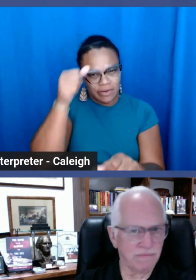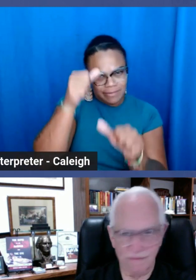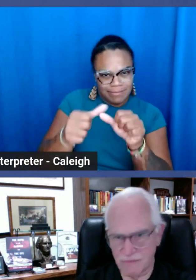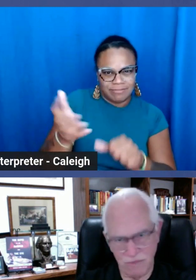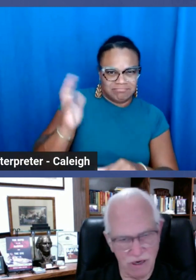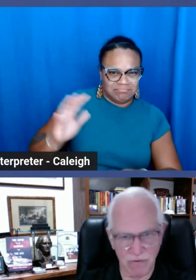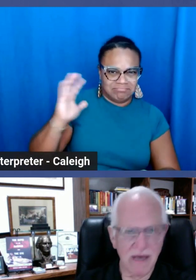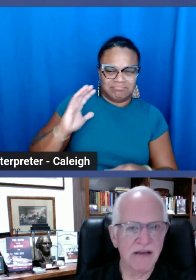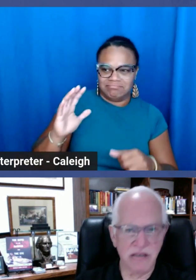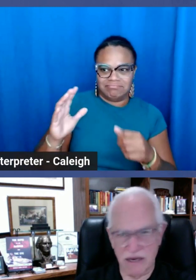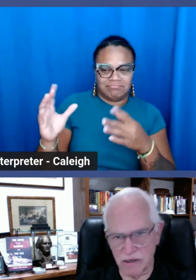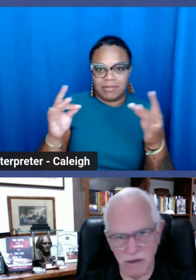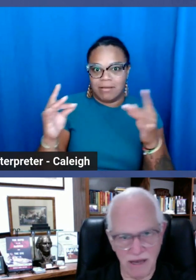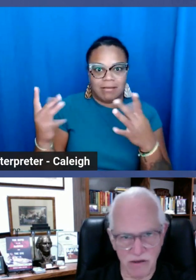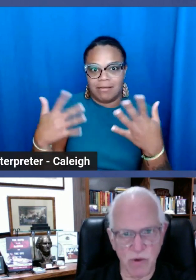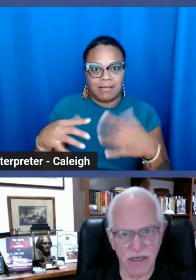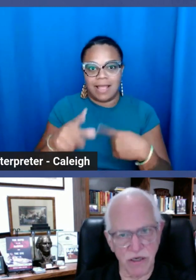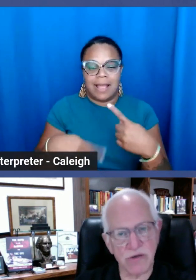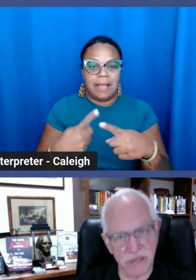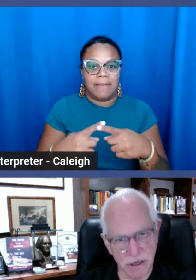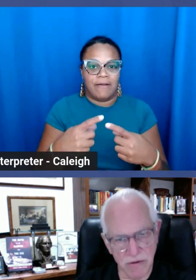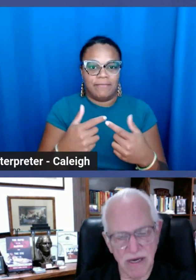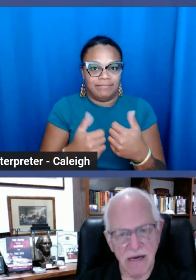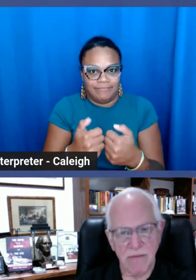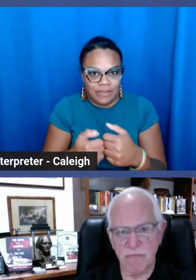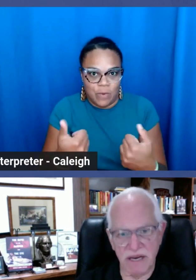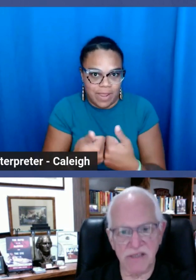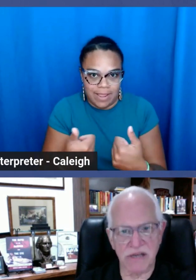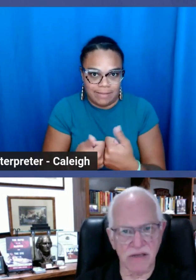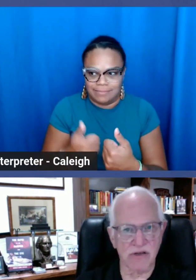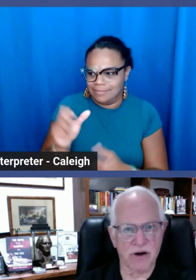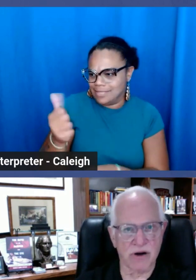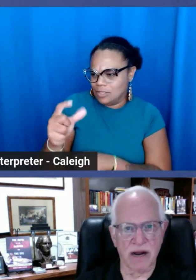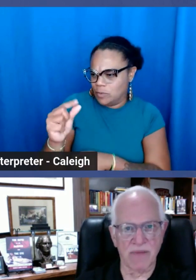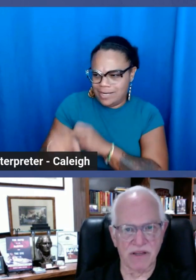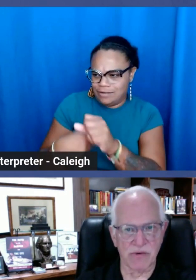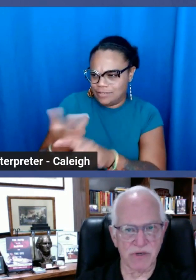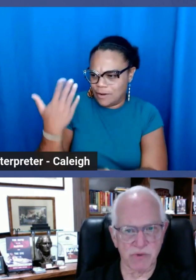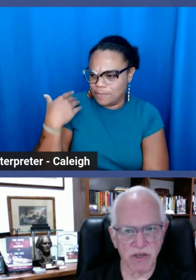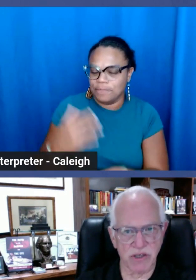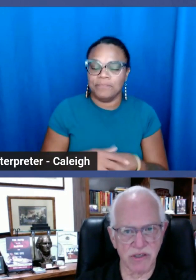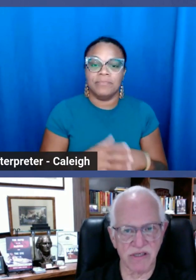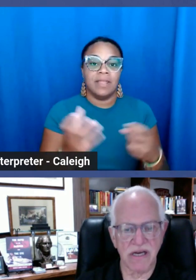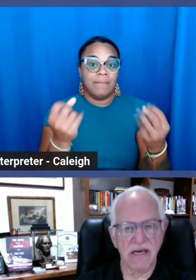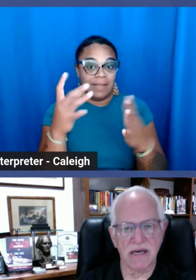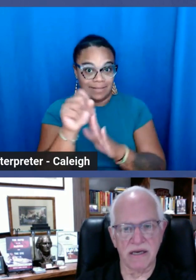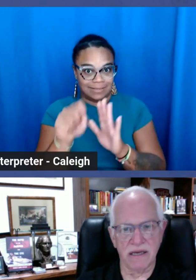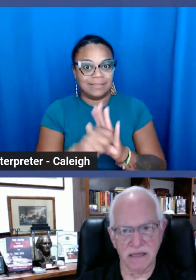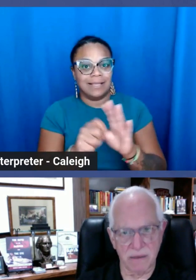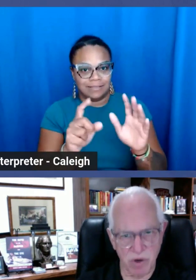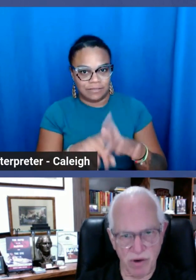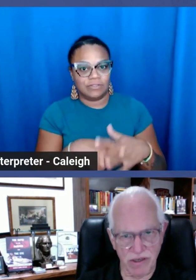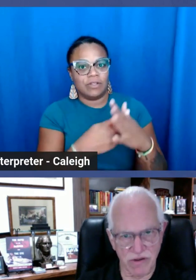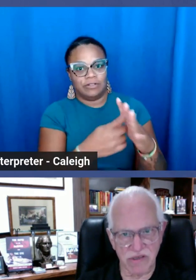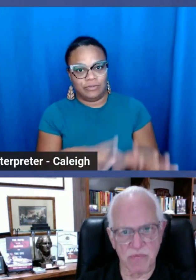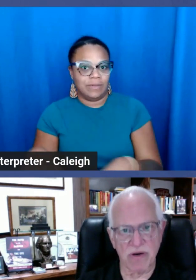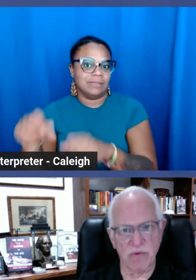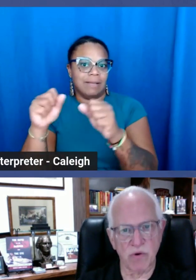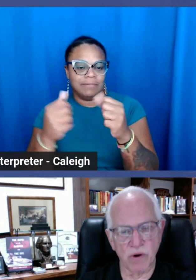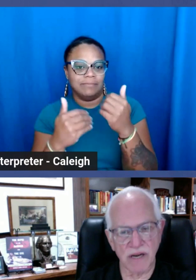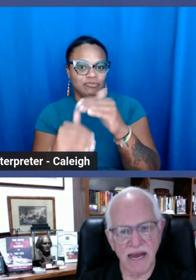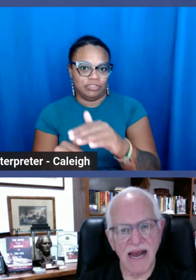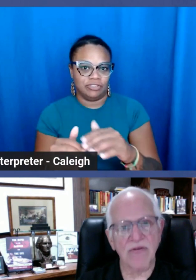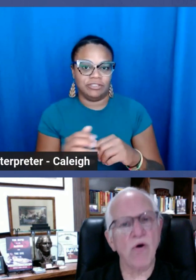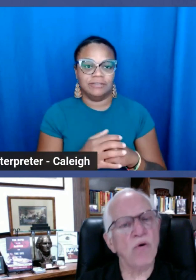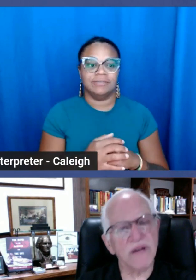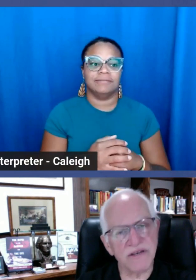from 10 and 20 years ago, many states started adopting these restrictions. It ended up going to the Supreme